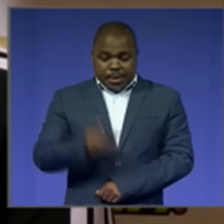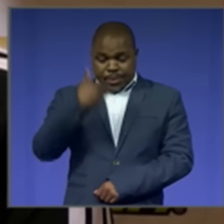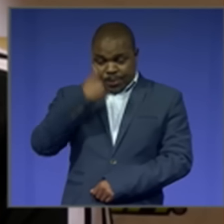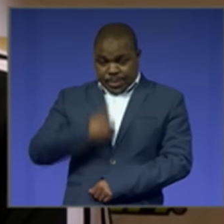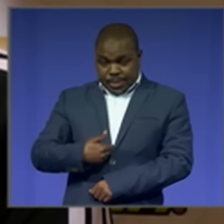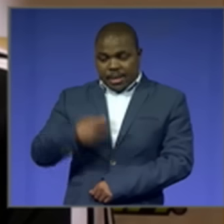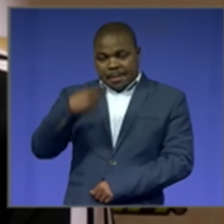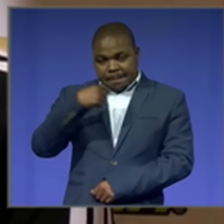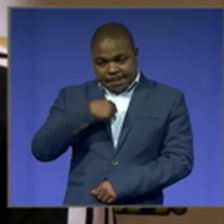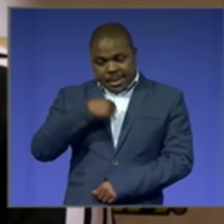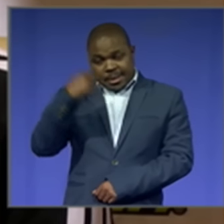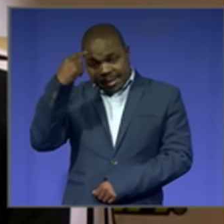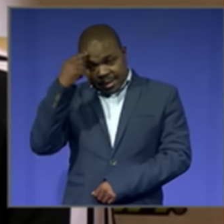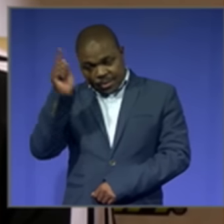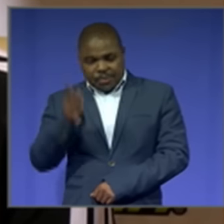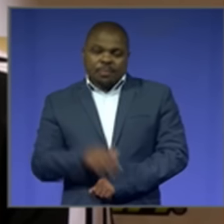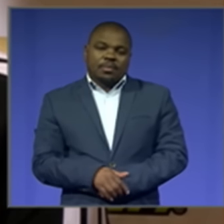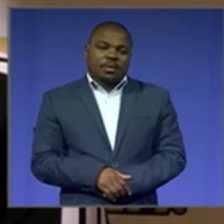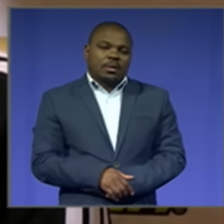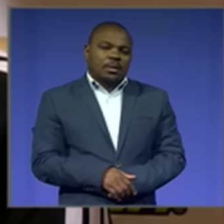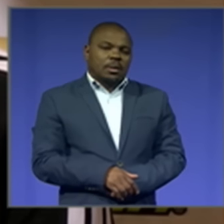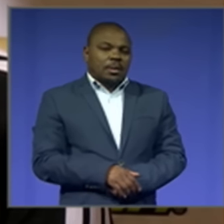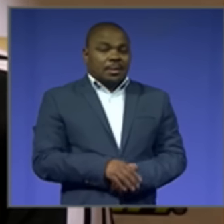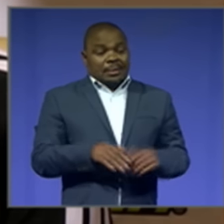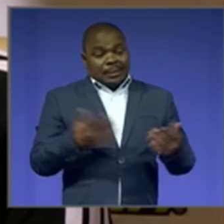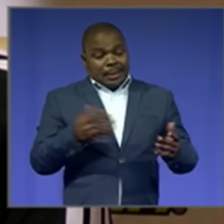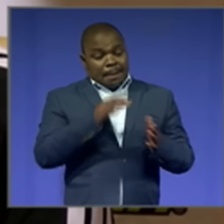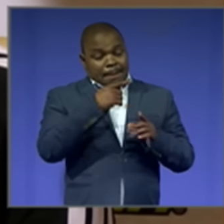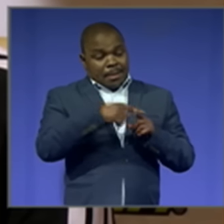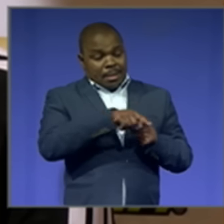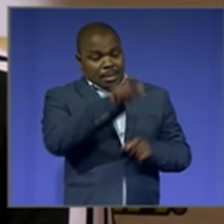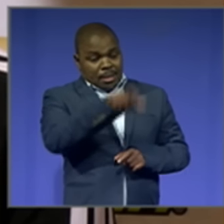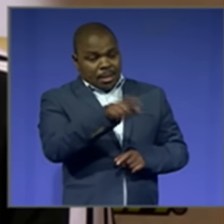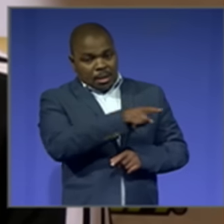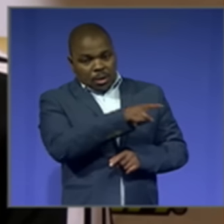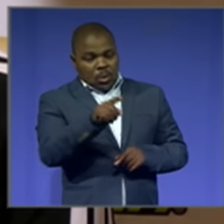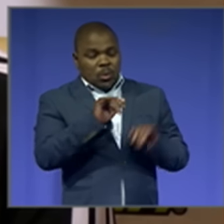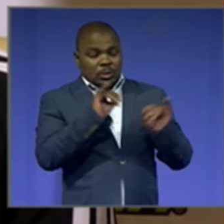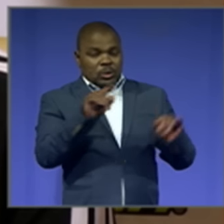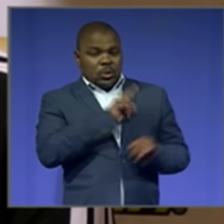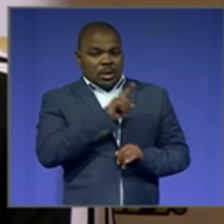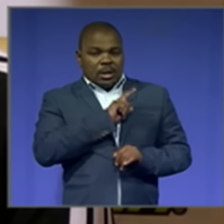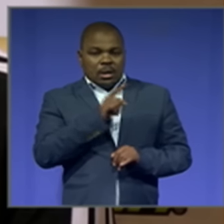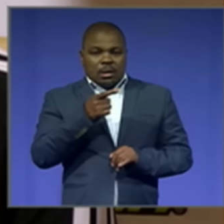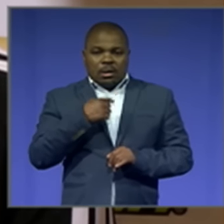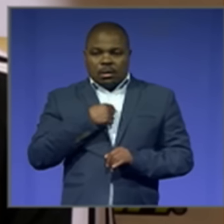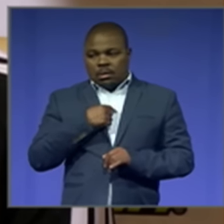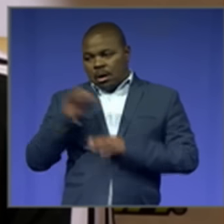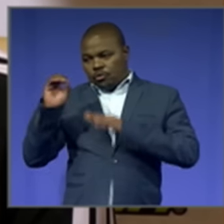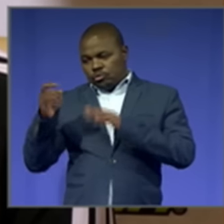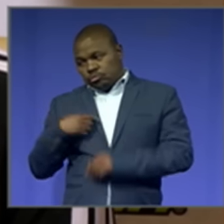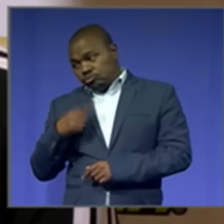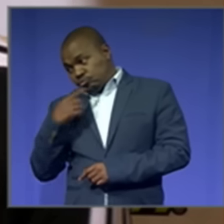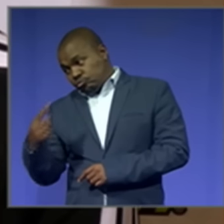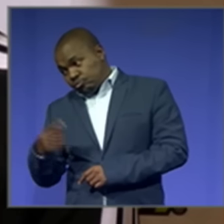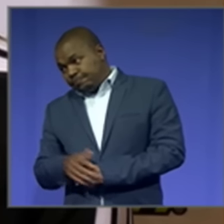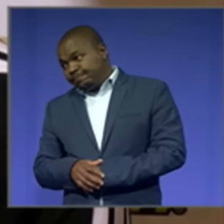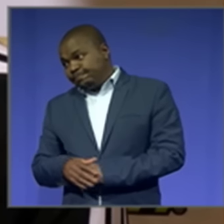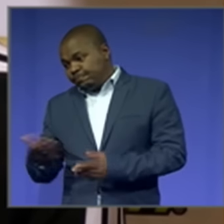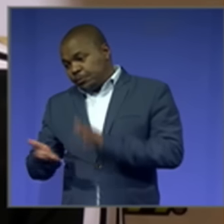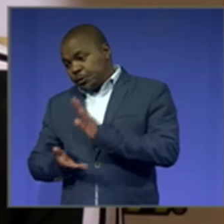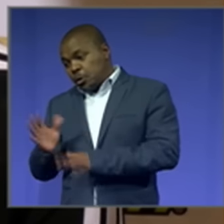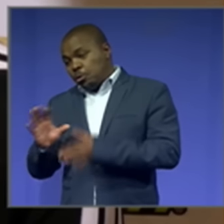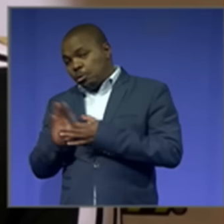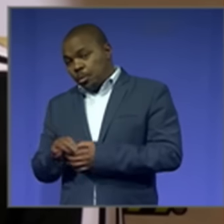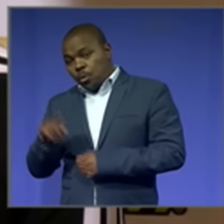I think it should be worse for the players if yesterday afternoon I told them, look guys, go